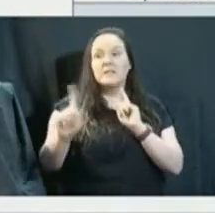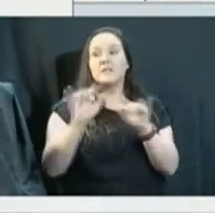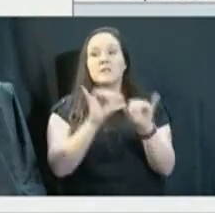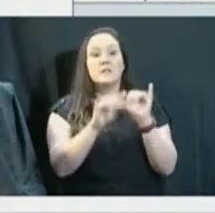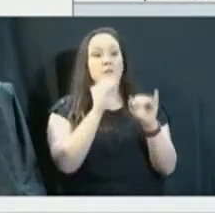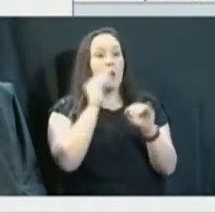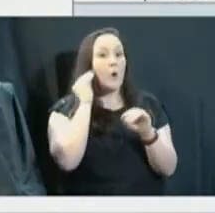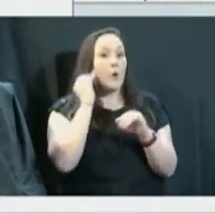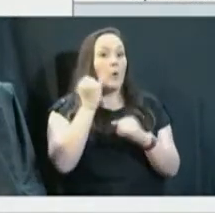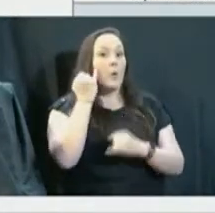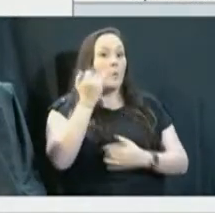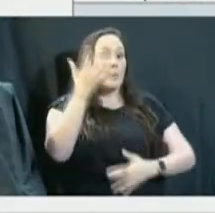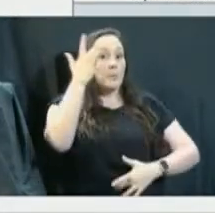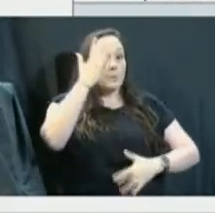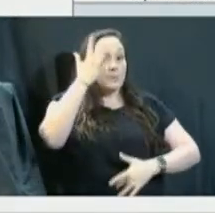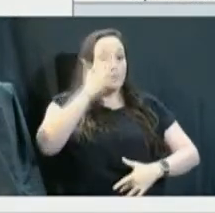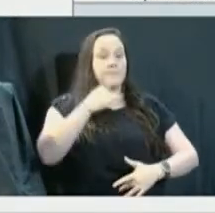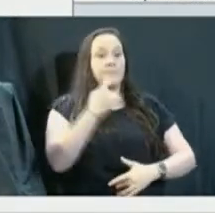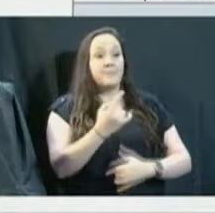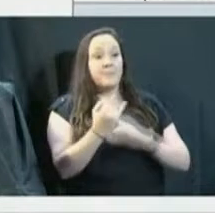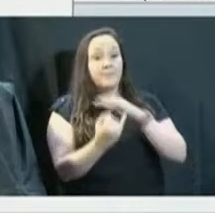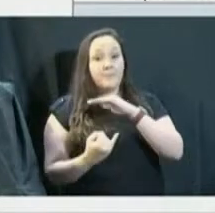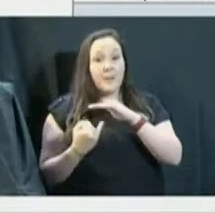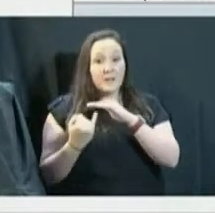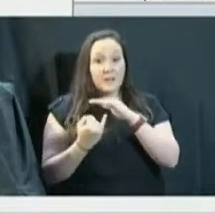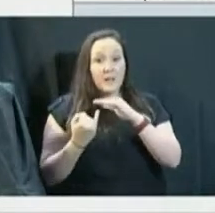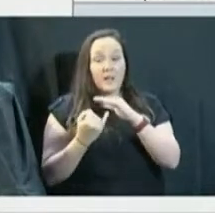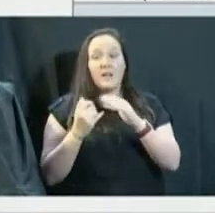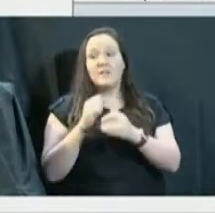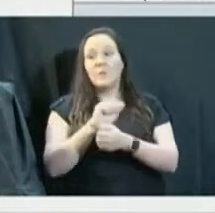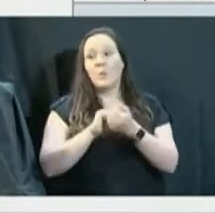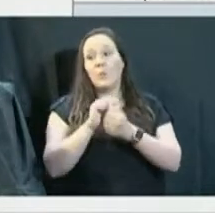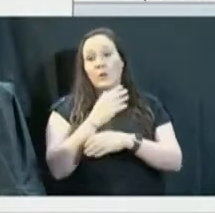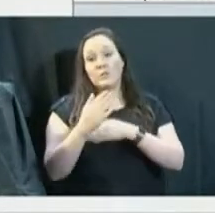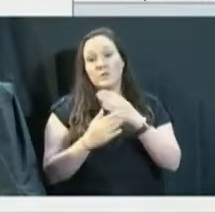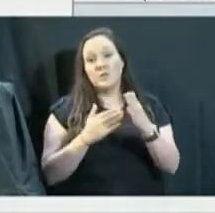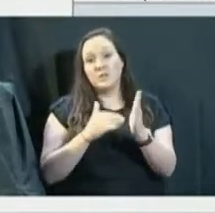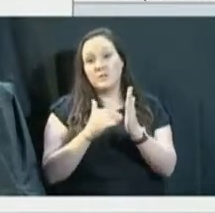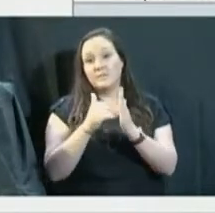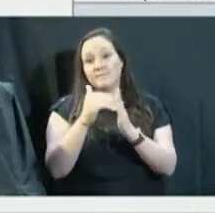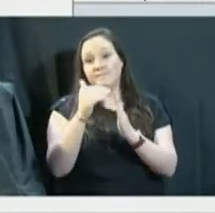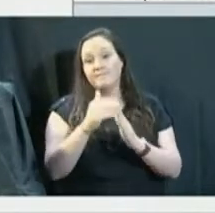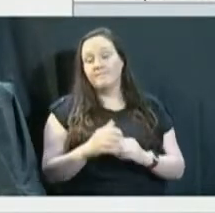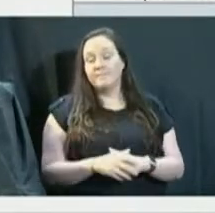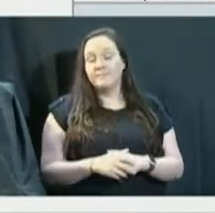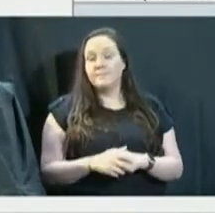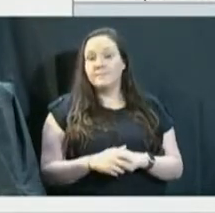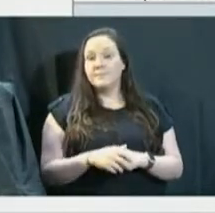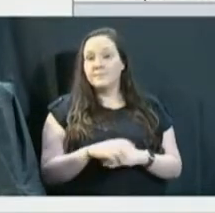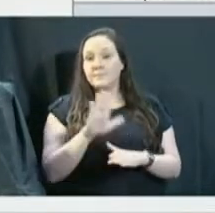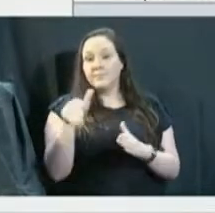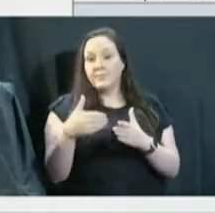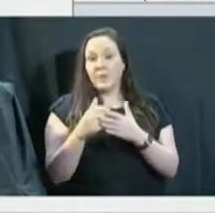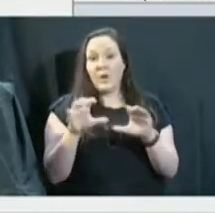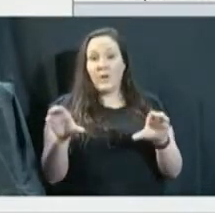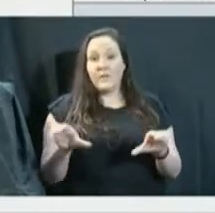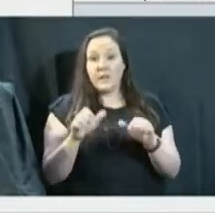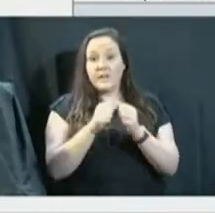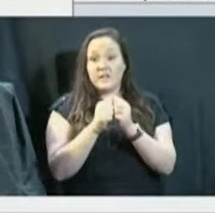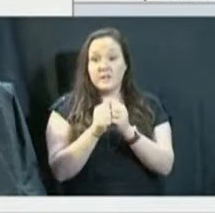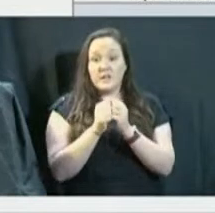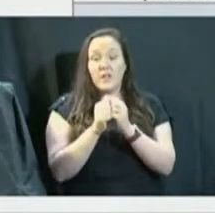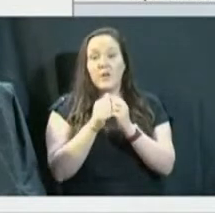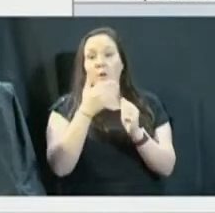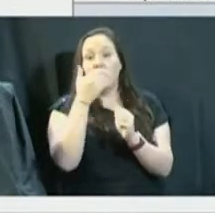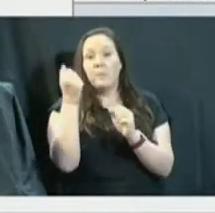told to isolate or quarantine, and frequently washing your hands. These actions all coupled together are the best things we can do to